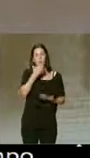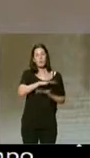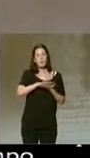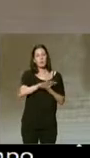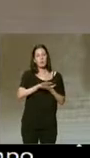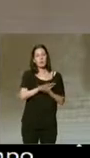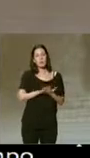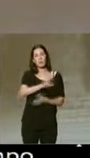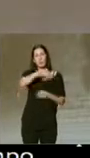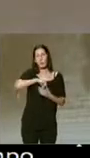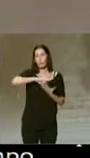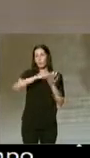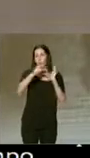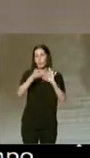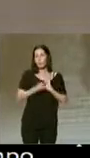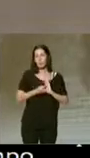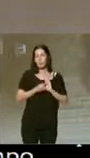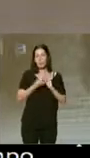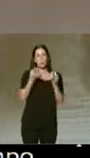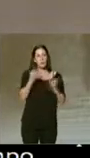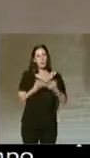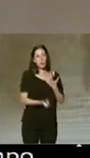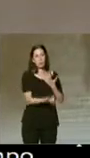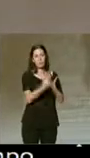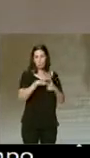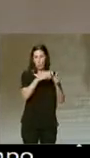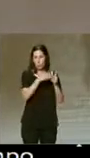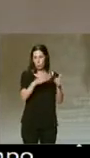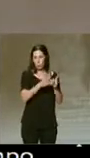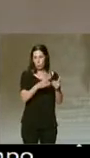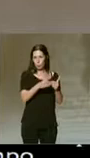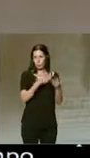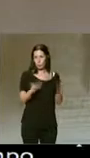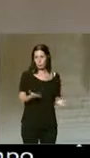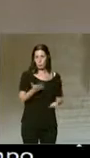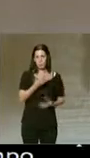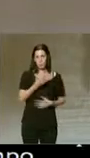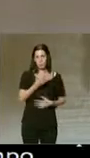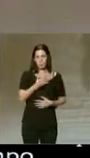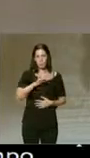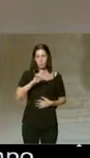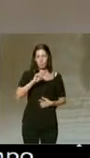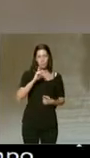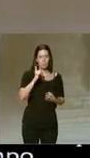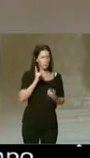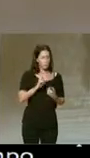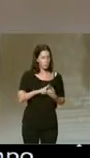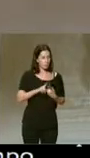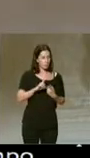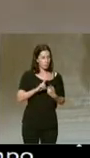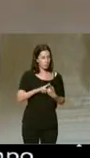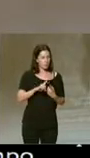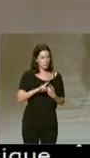reality. When in the projects people say we need to take users into account, the first